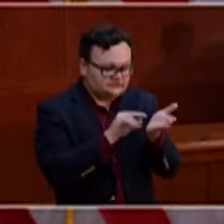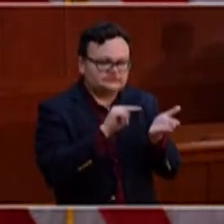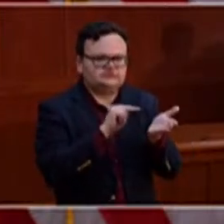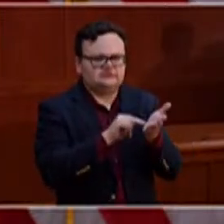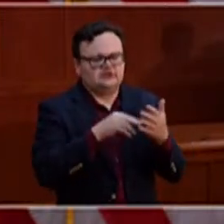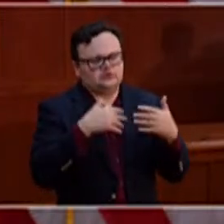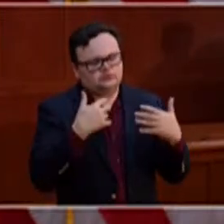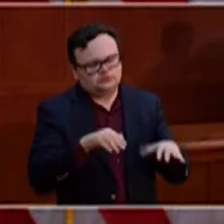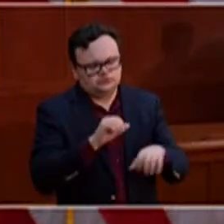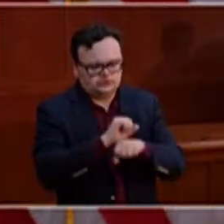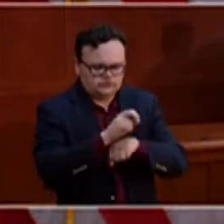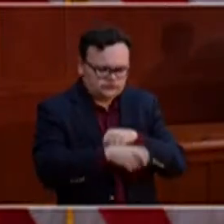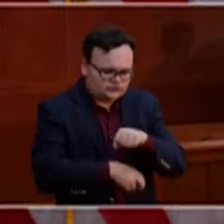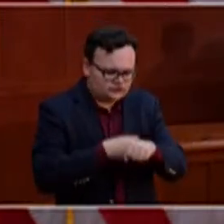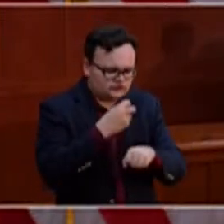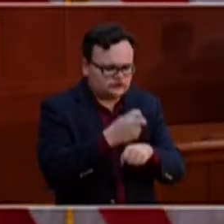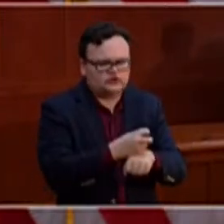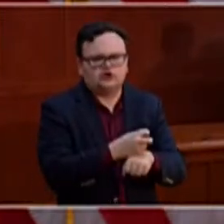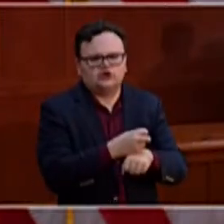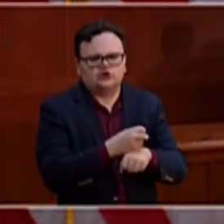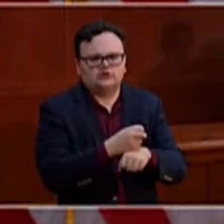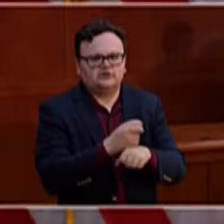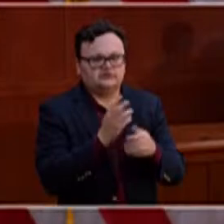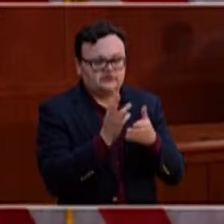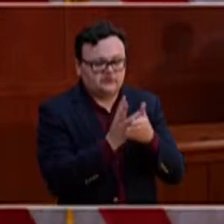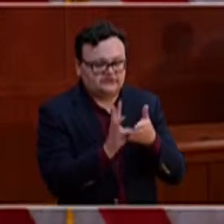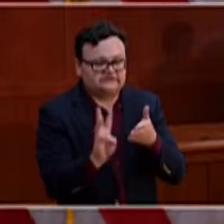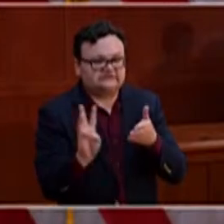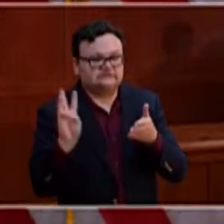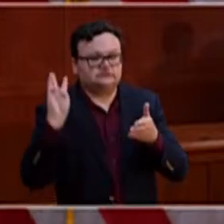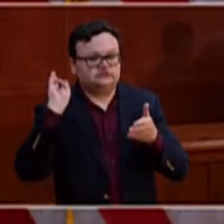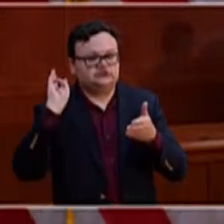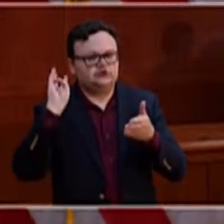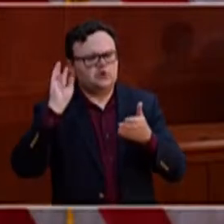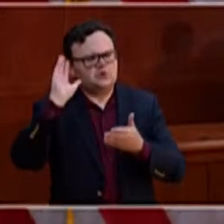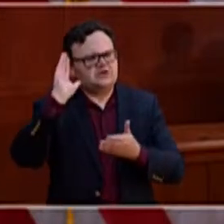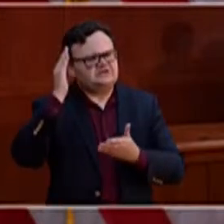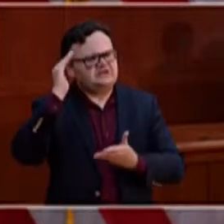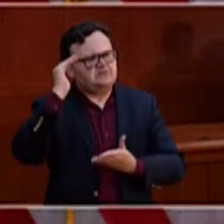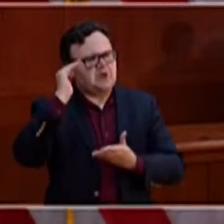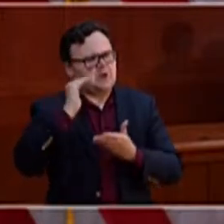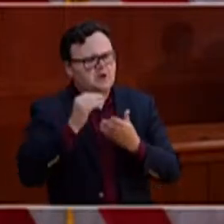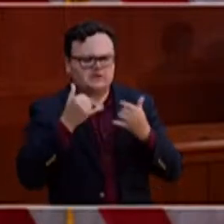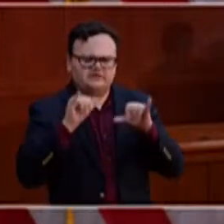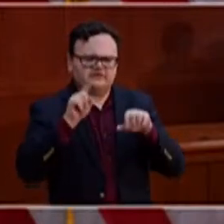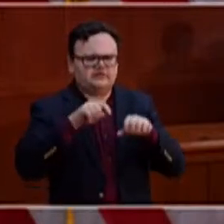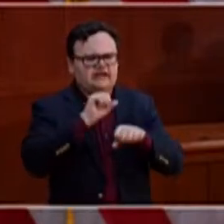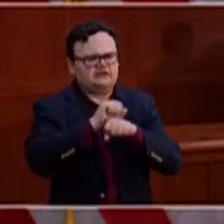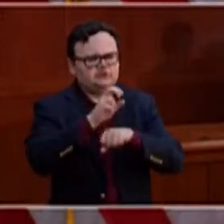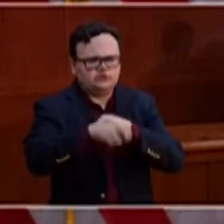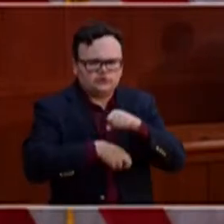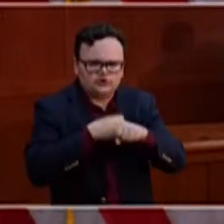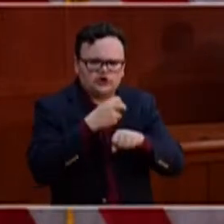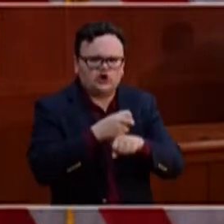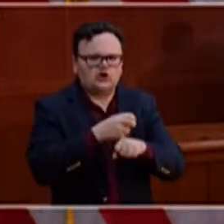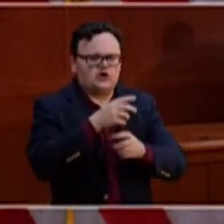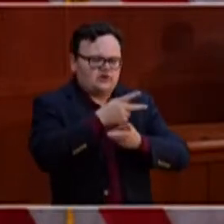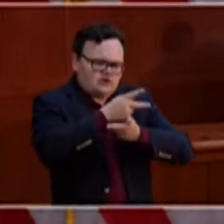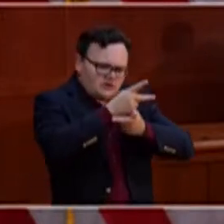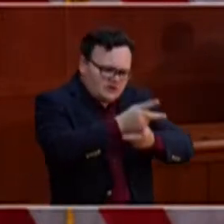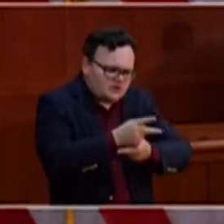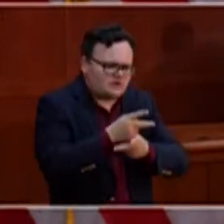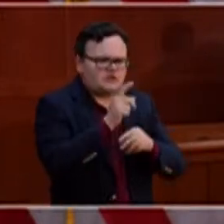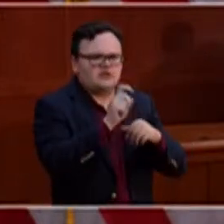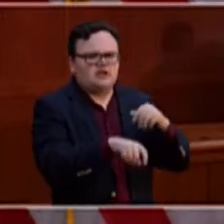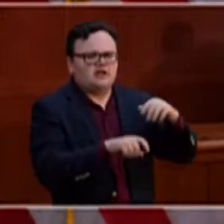because the census was lower 6 weeks ago for COVID doesn't mean they still didn't have to do the same procedures, didn't mean that they still had